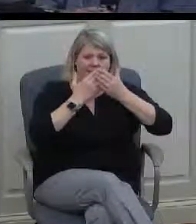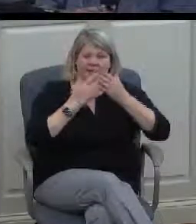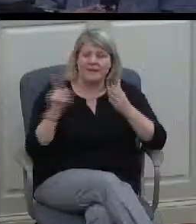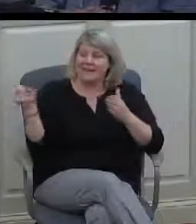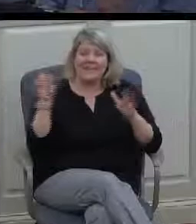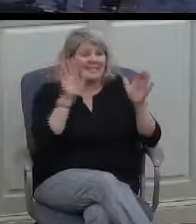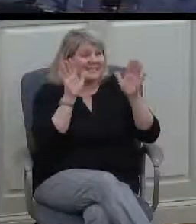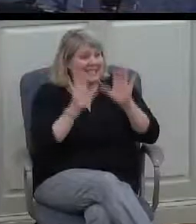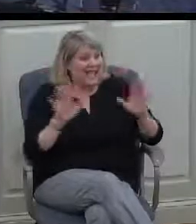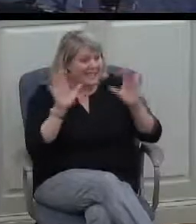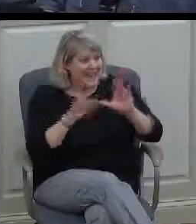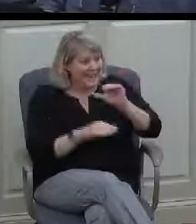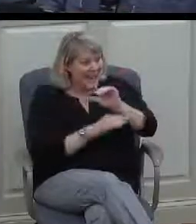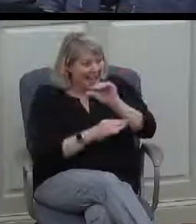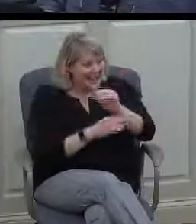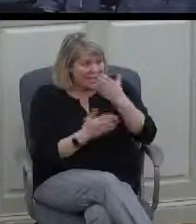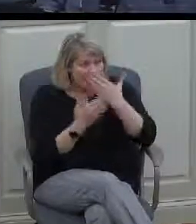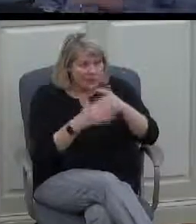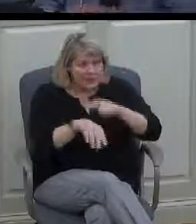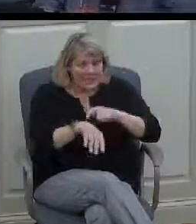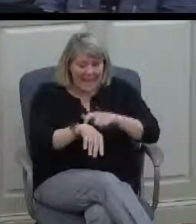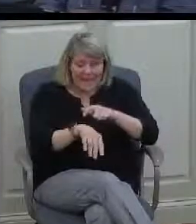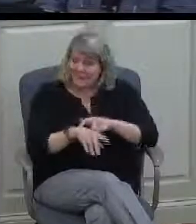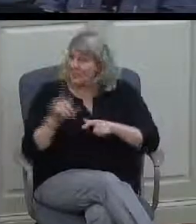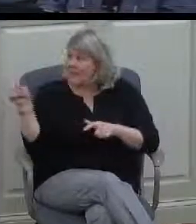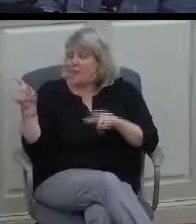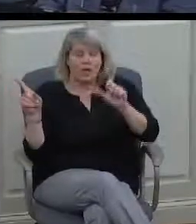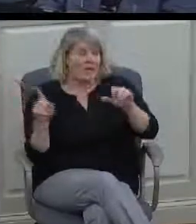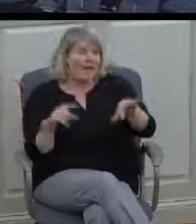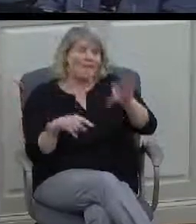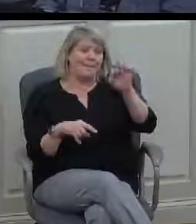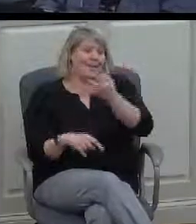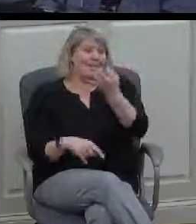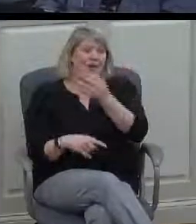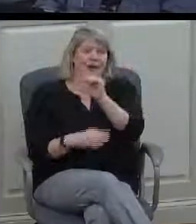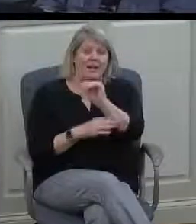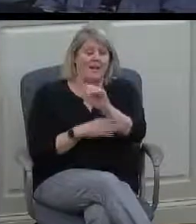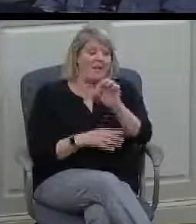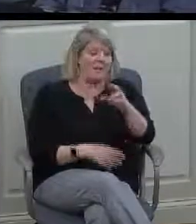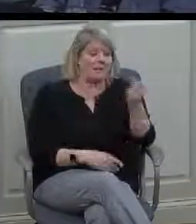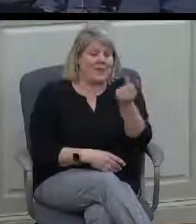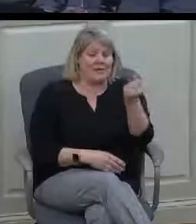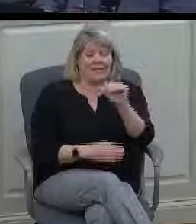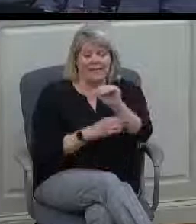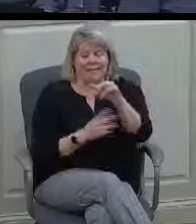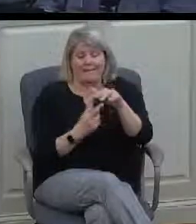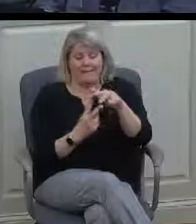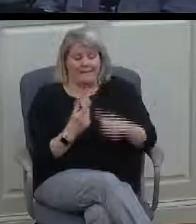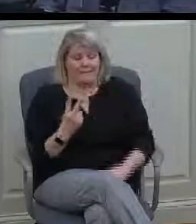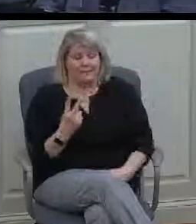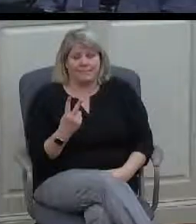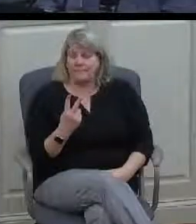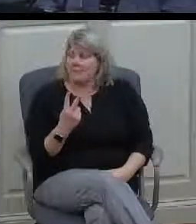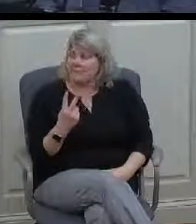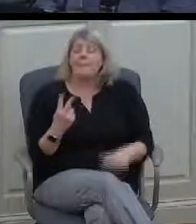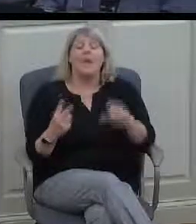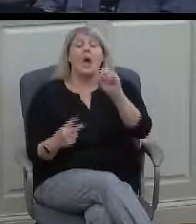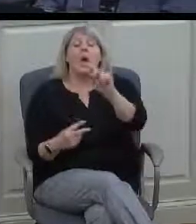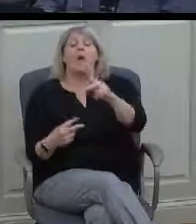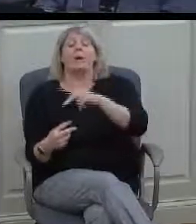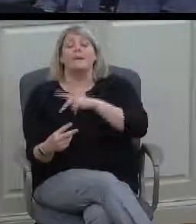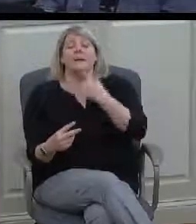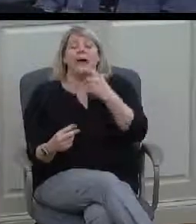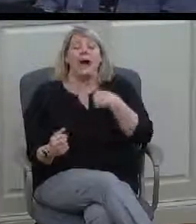yeah. For the brave of heart, either pick Friday night or Saturday. Right, yeah. So I'll be in touch with you